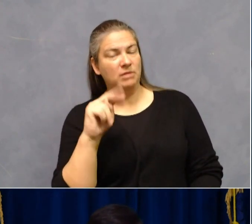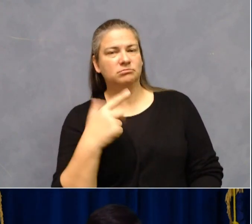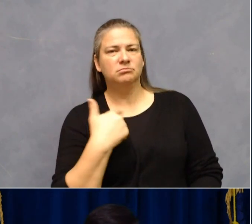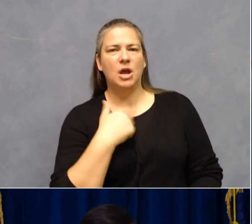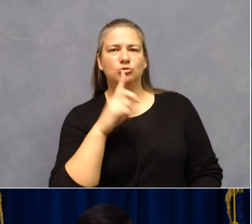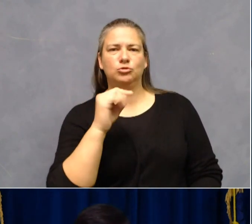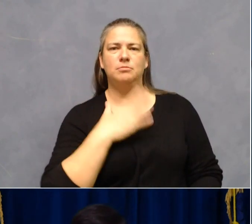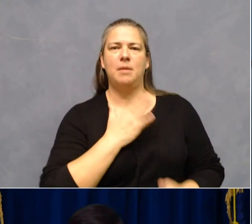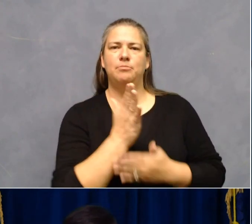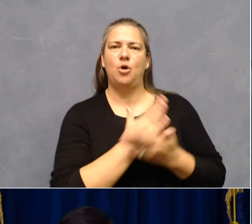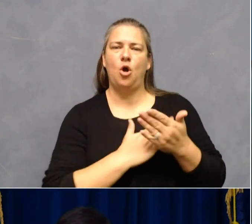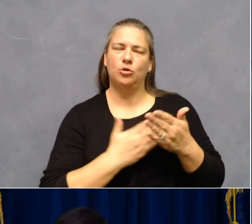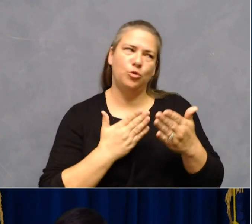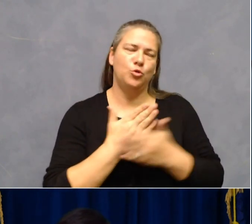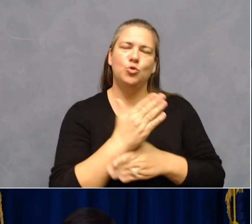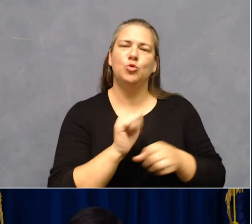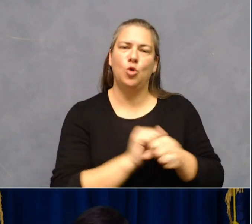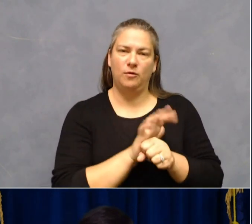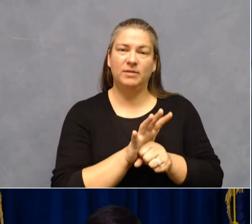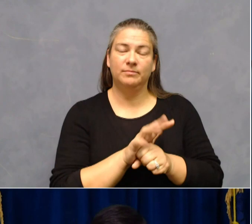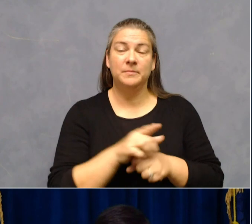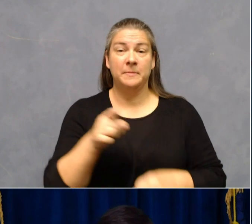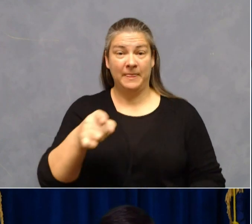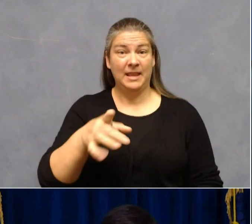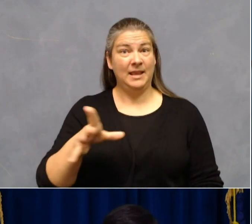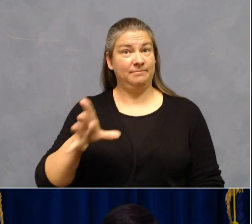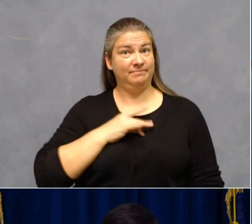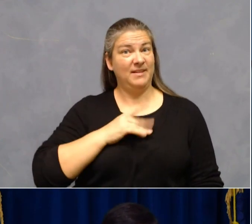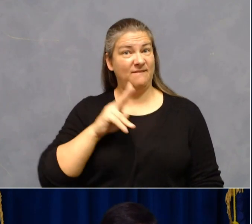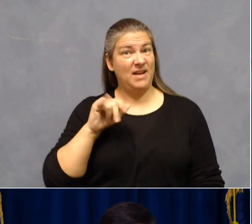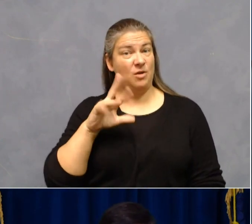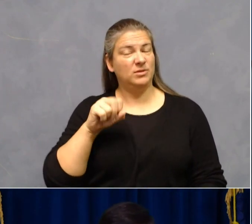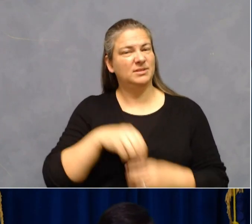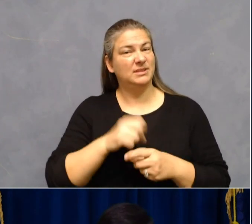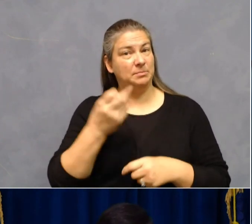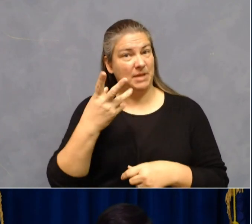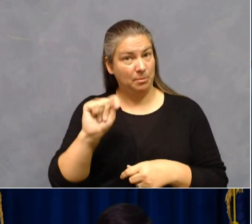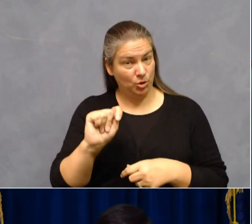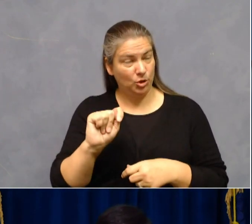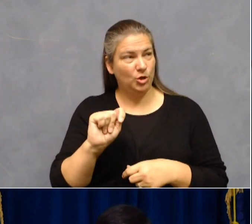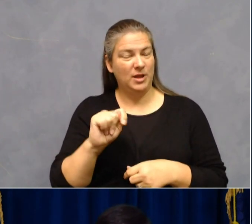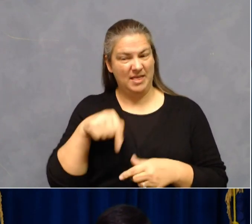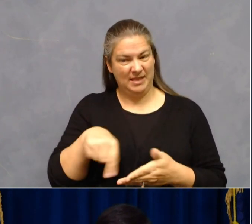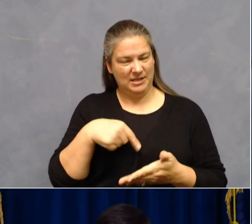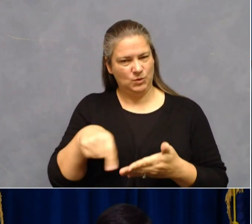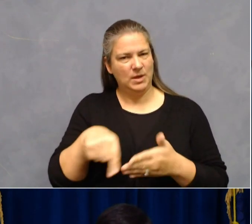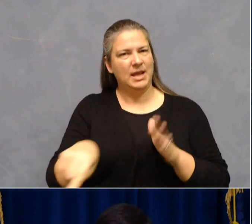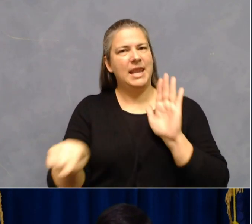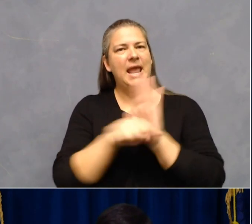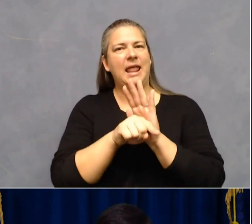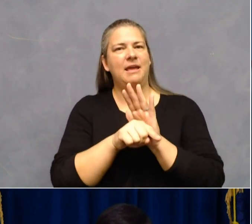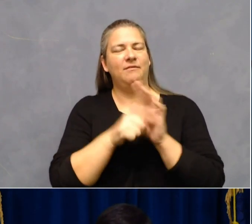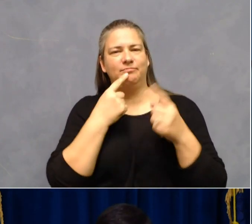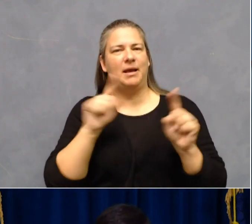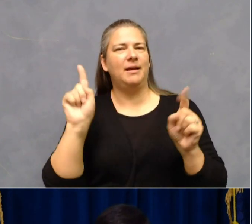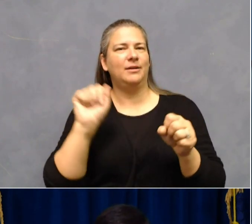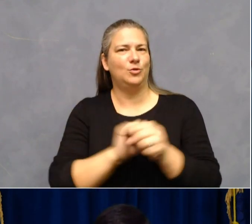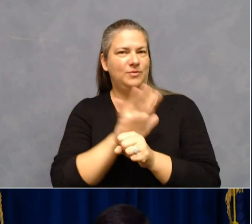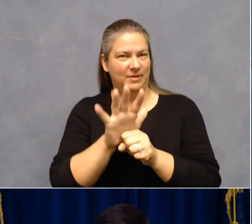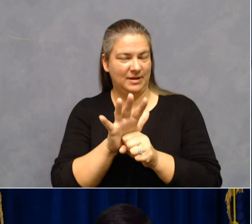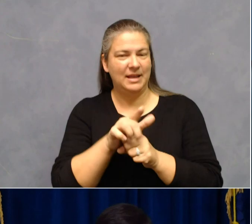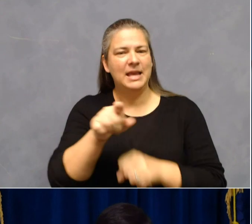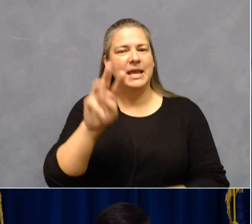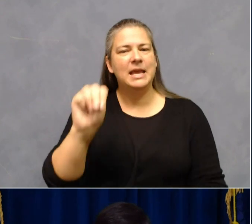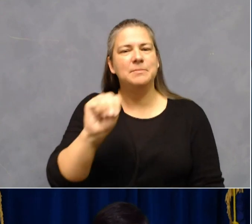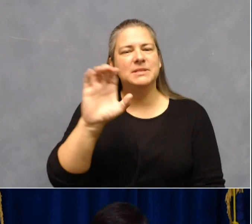After contracting the virus in September and receiving a negative test result this week, Matt Coleman with the MC Coleman Group, one